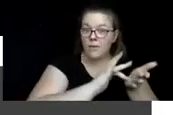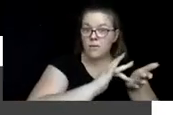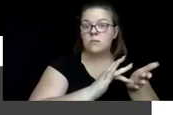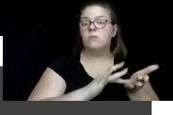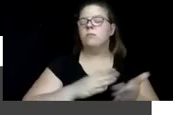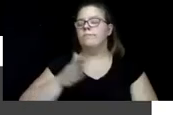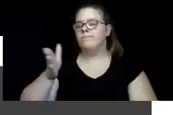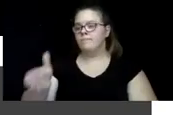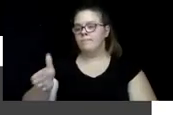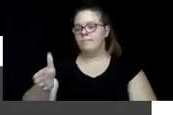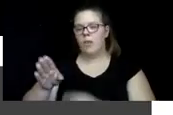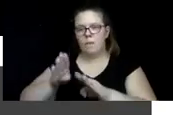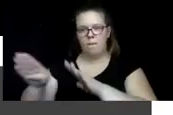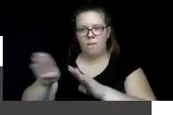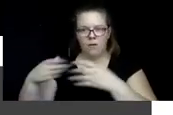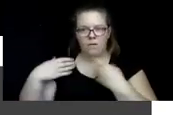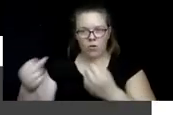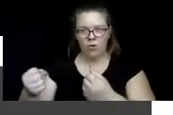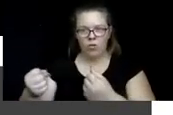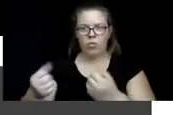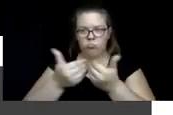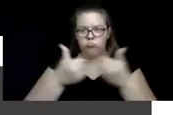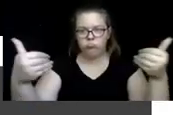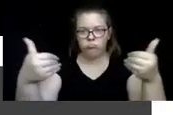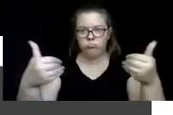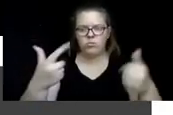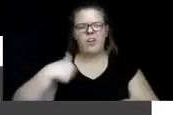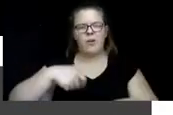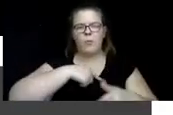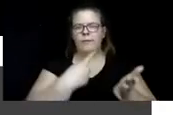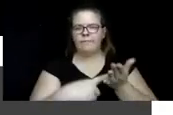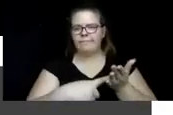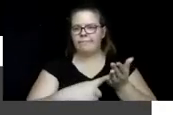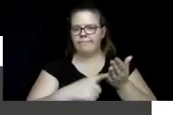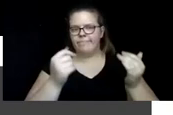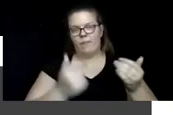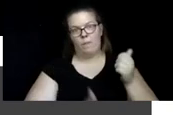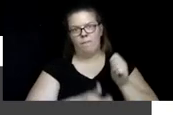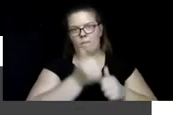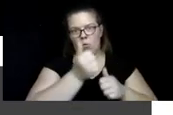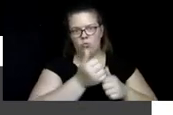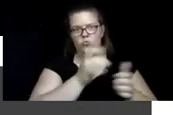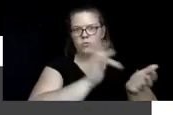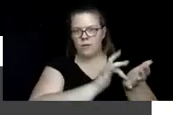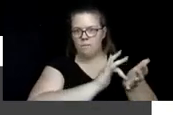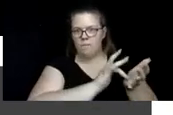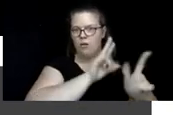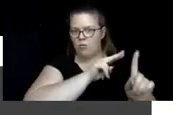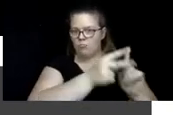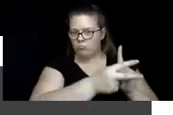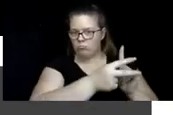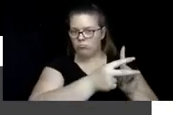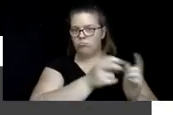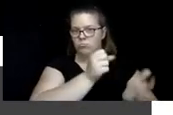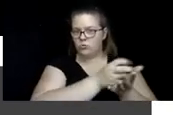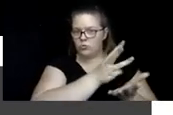your behavioral health. We reviewed all the majority of the medical side of social